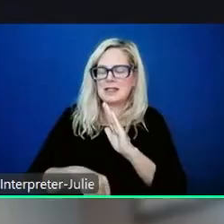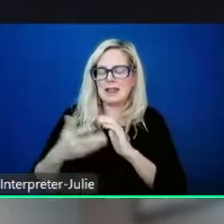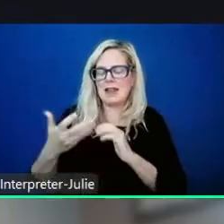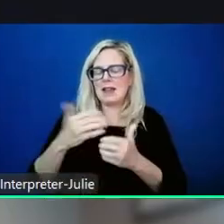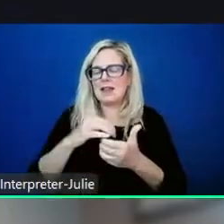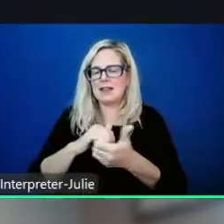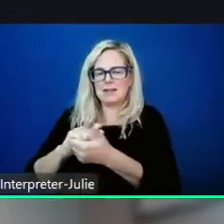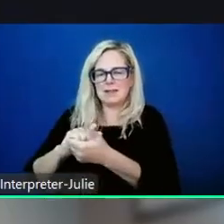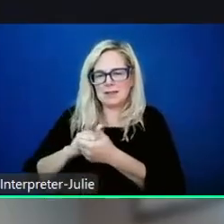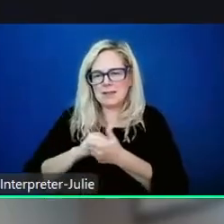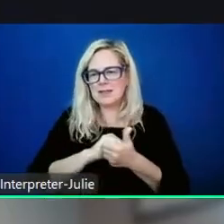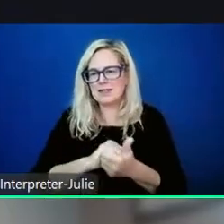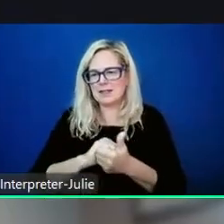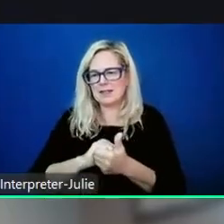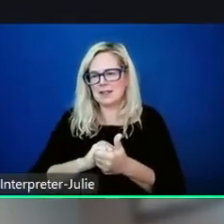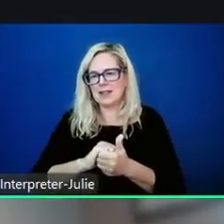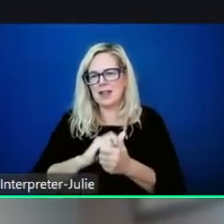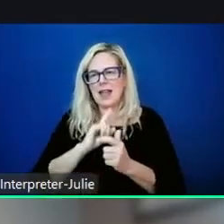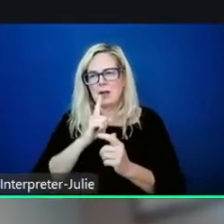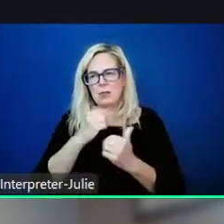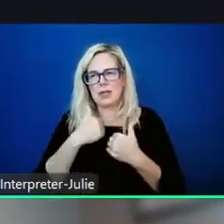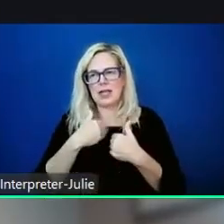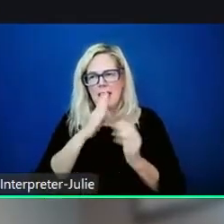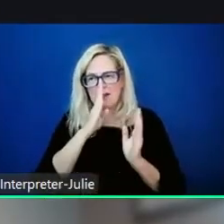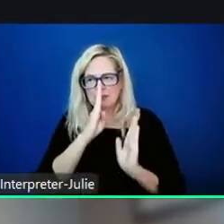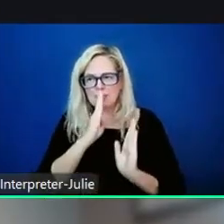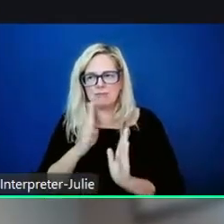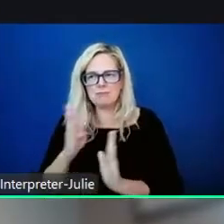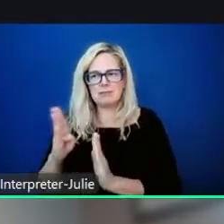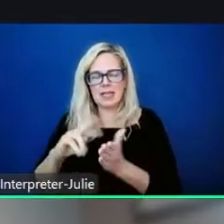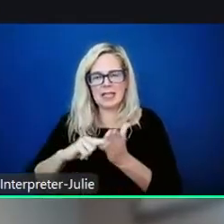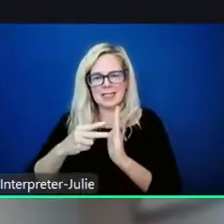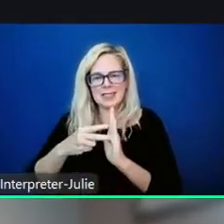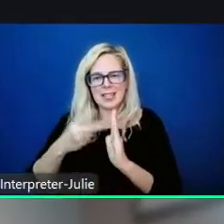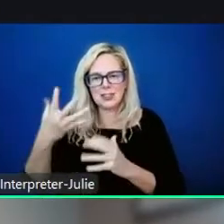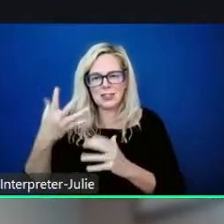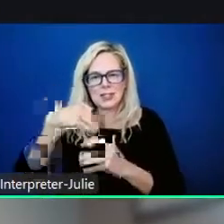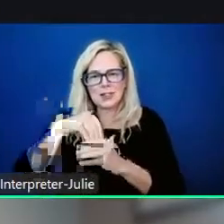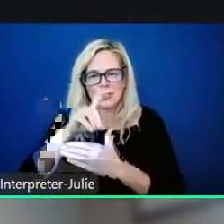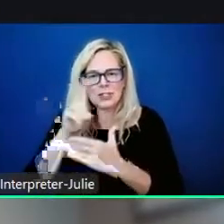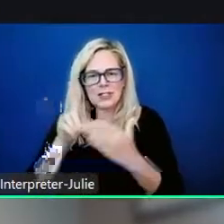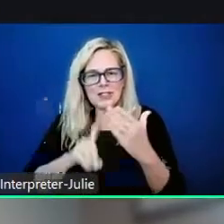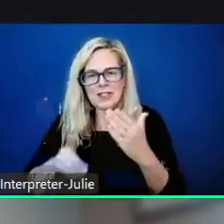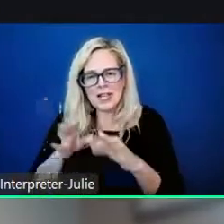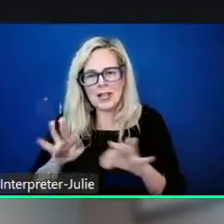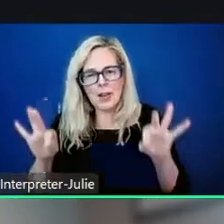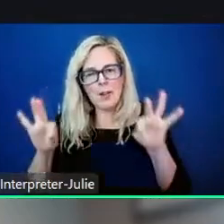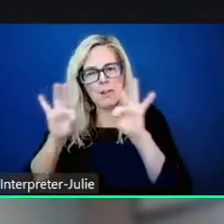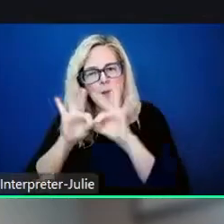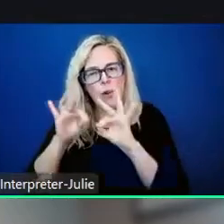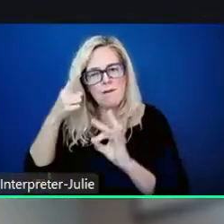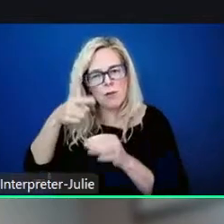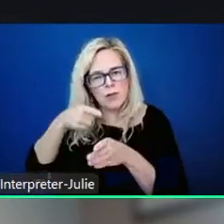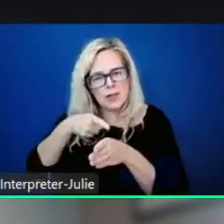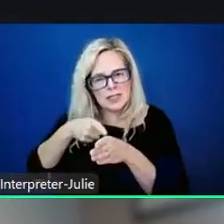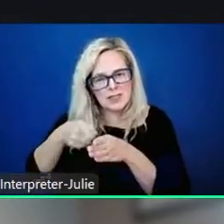accommodations towards intentionally inclusive design is an investment in the future of our field and the clinicians our communities